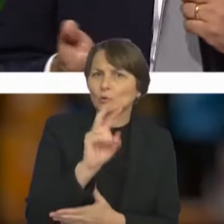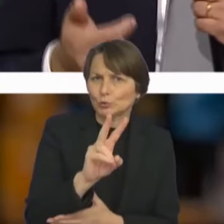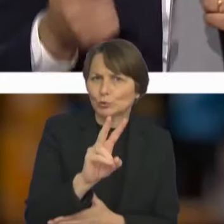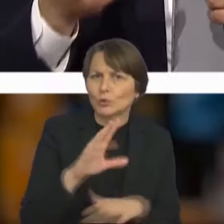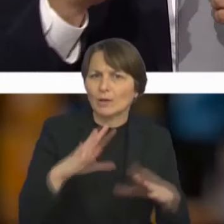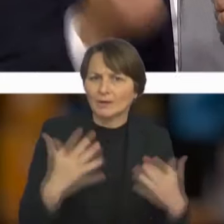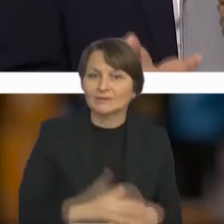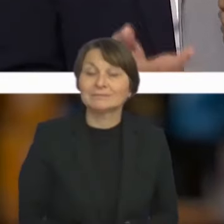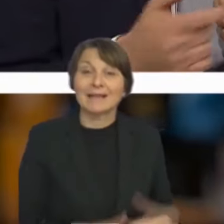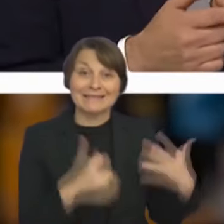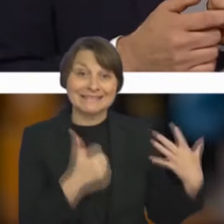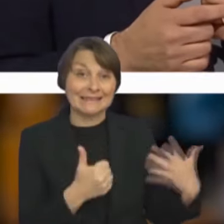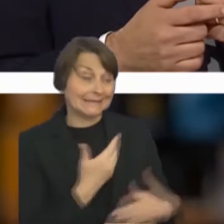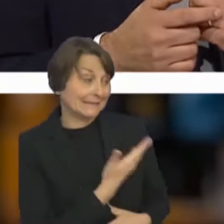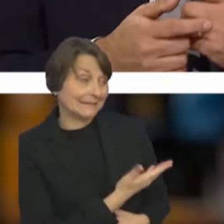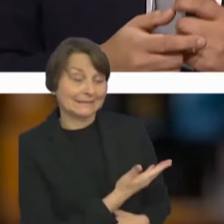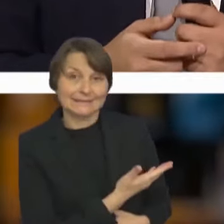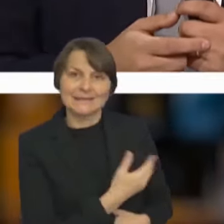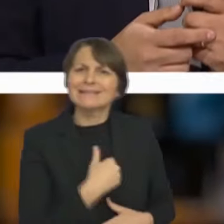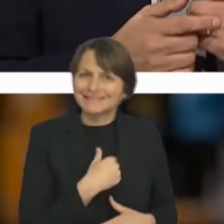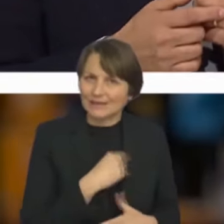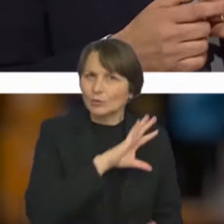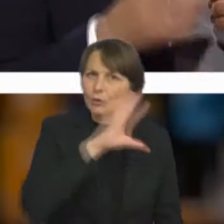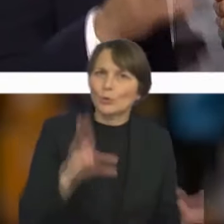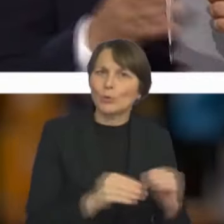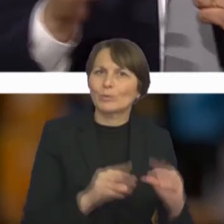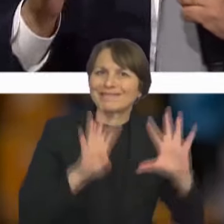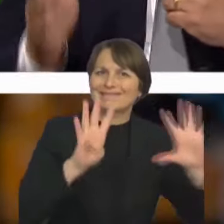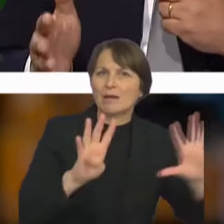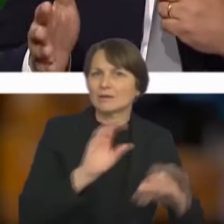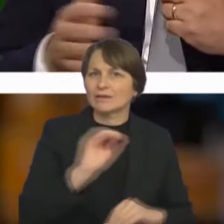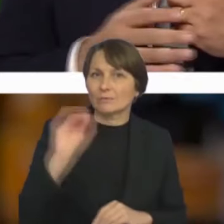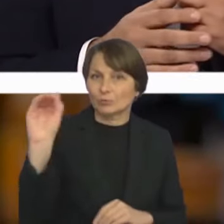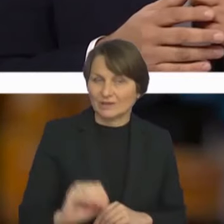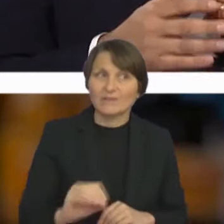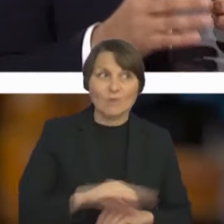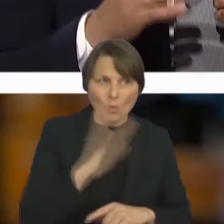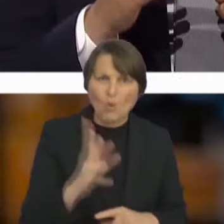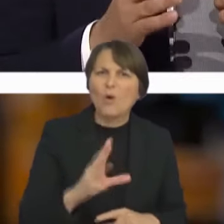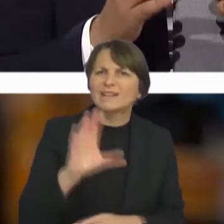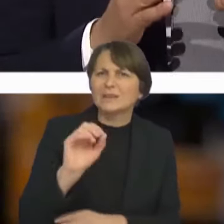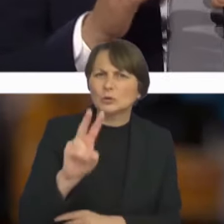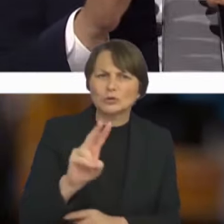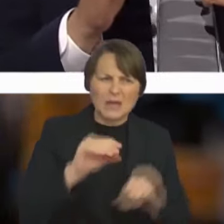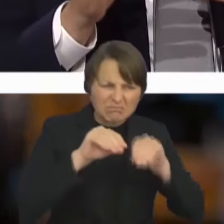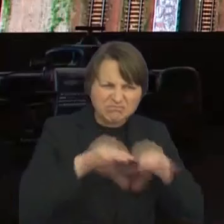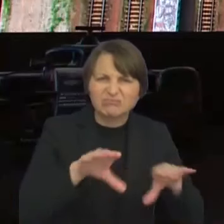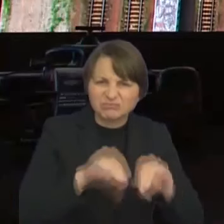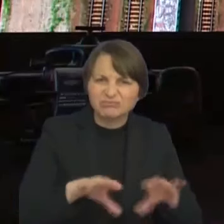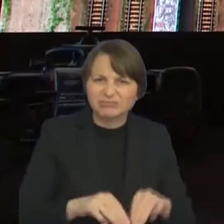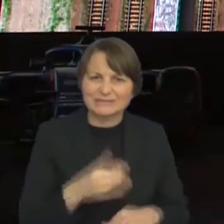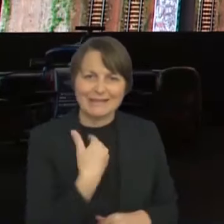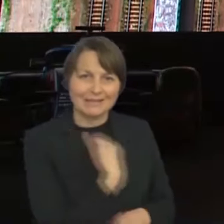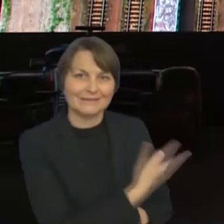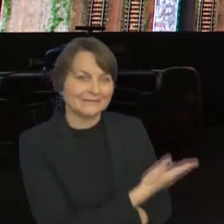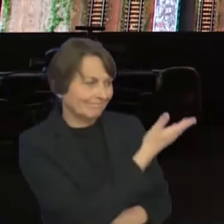represent 90% of the carbon footprint of our purchasing. That is steel, aluminium, polymers,